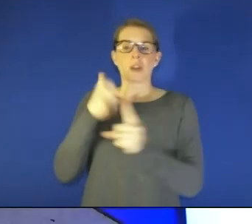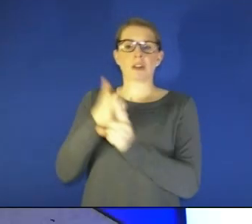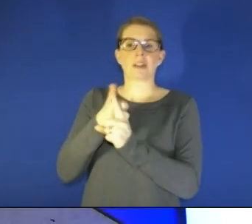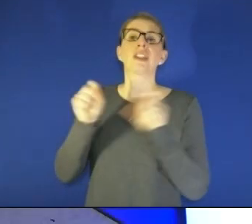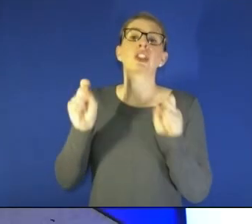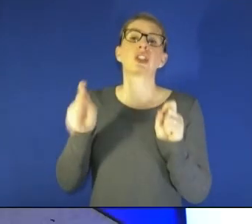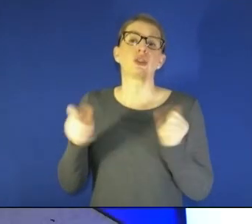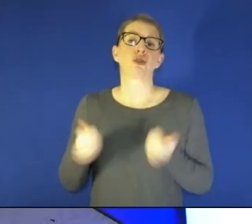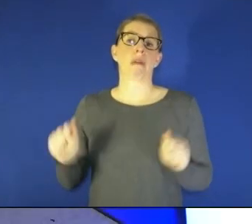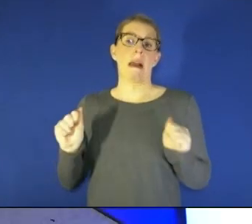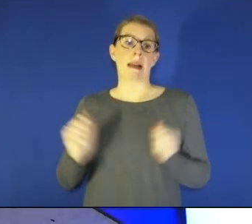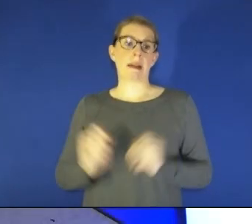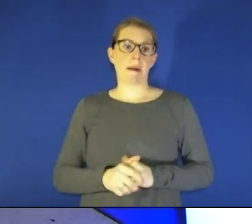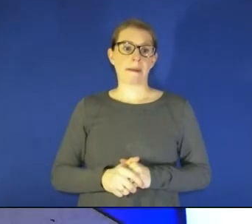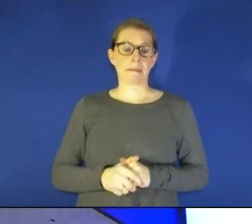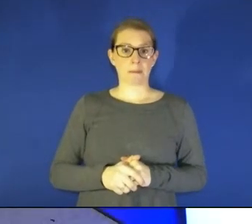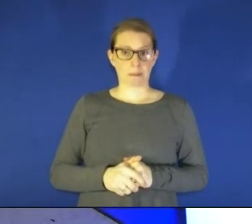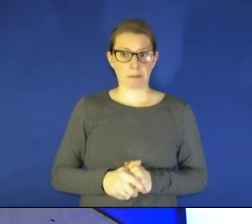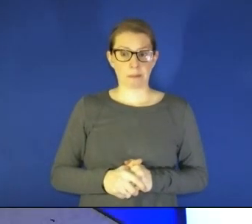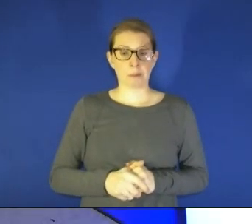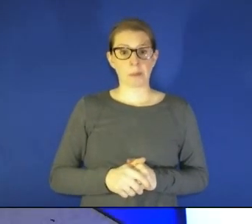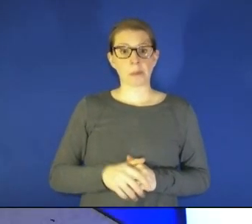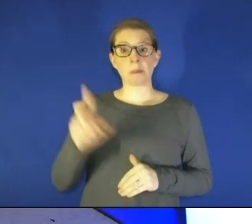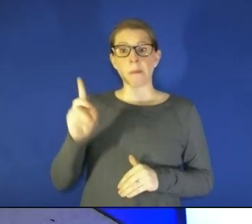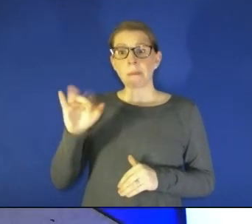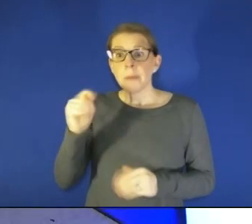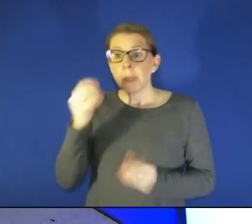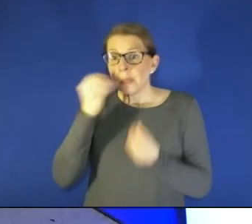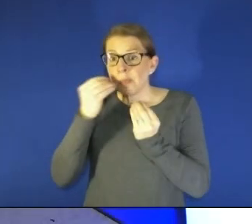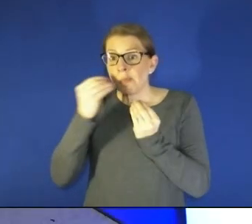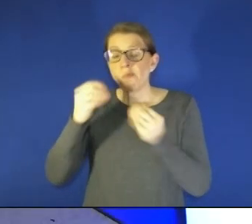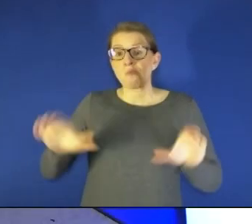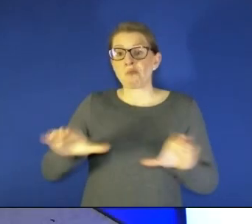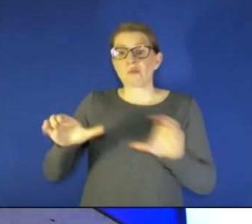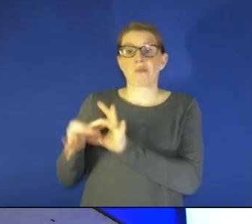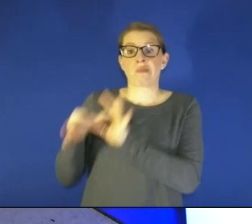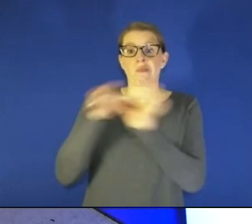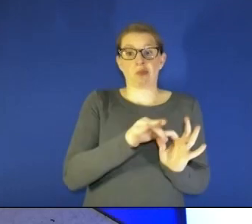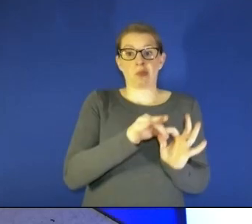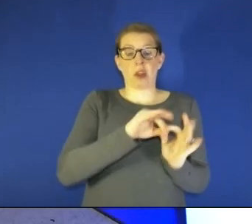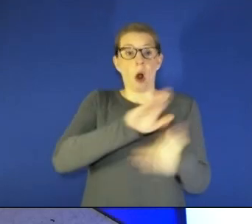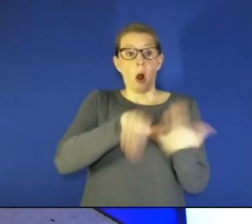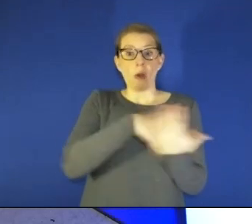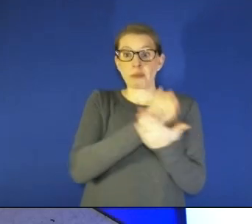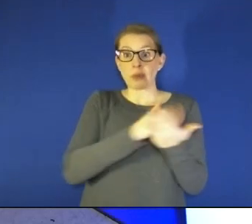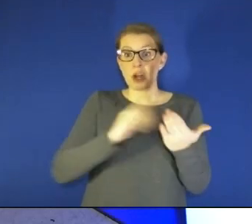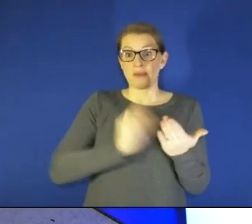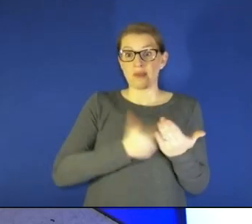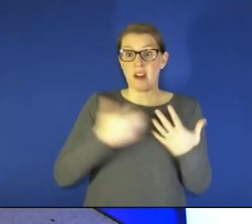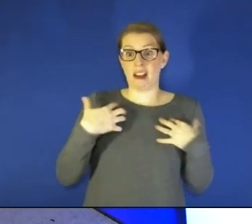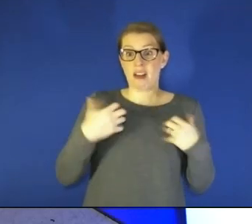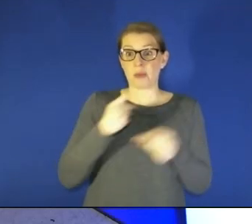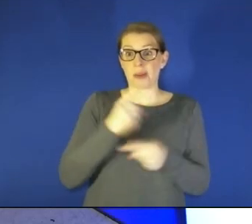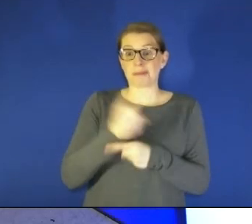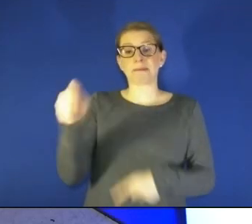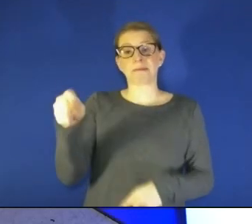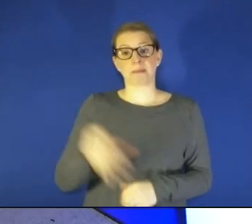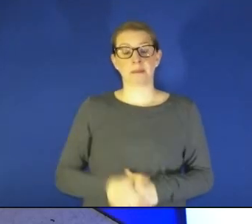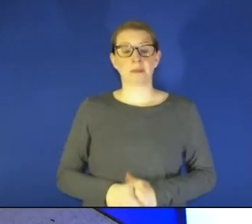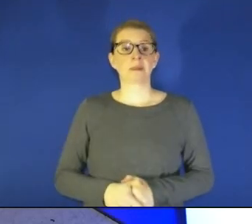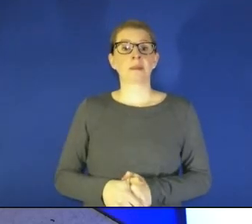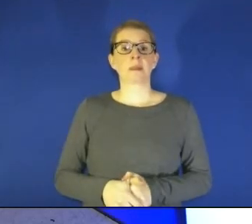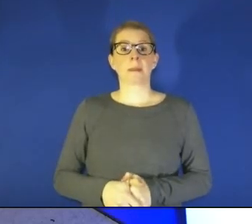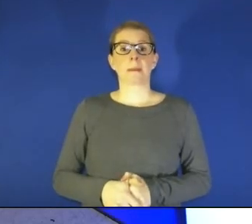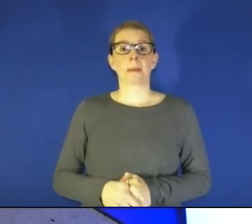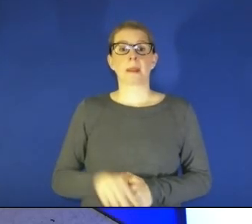to show how much diet activity really just ties back into all aspects of our health, right? Yes, ma'am. Yes, ma'am. Okay. I want to ask you some